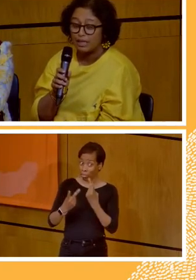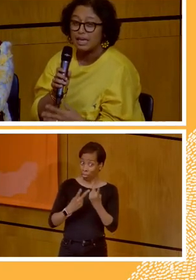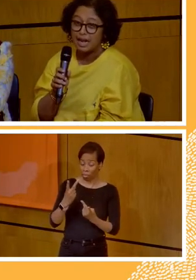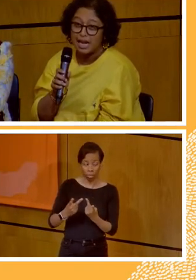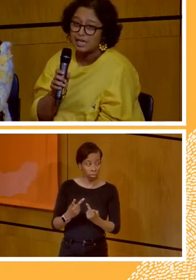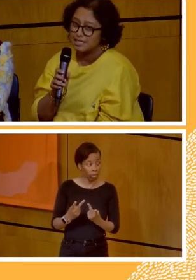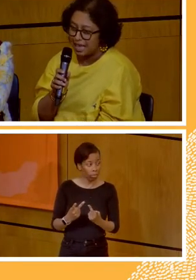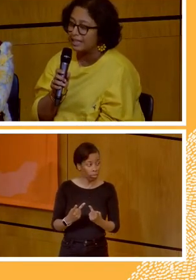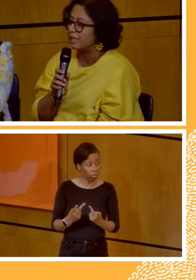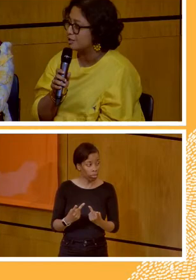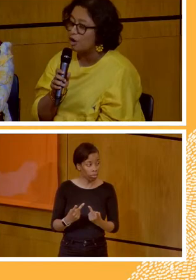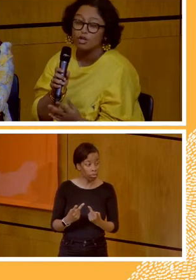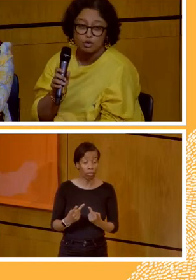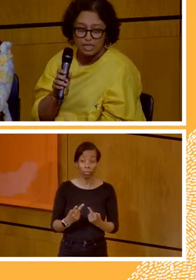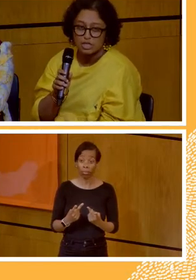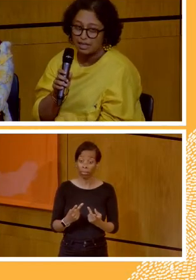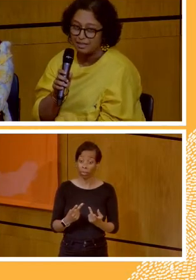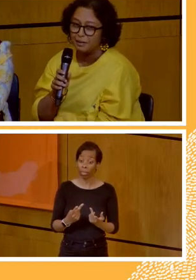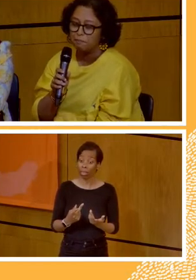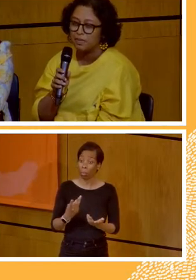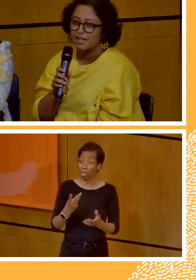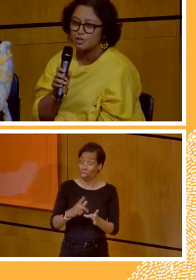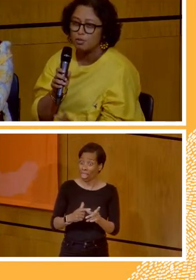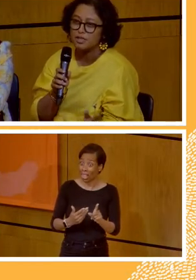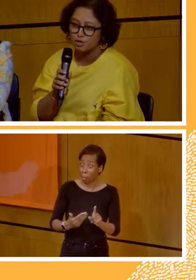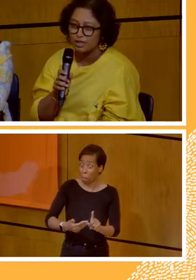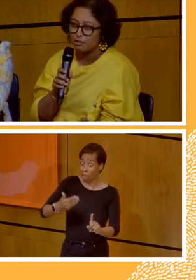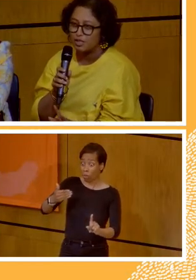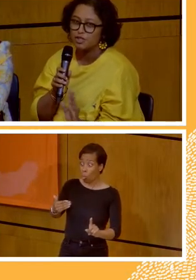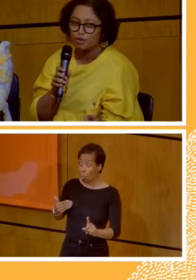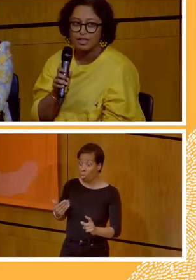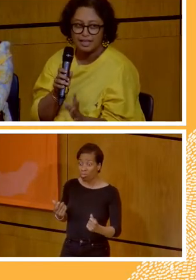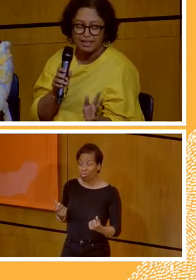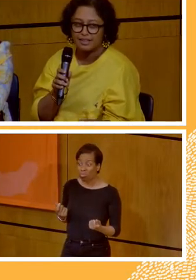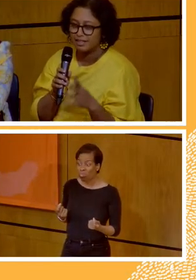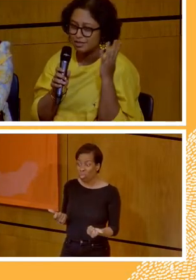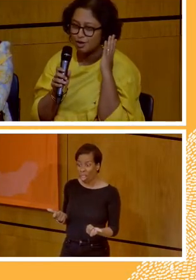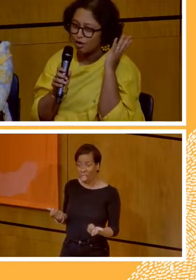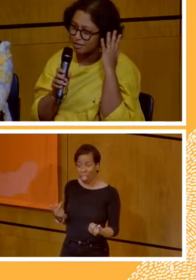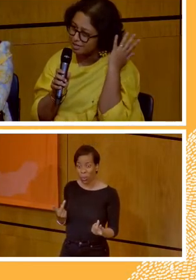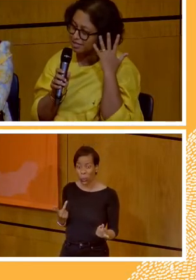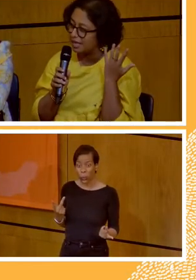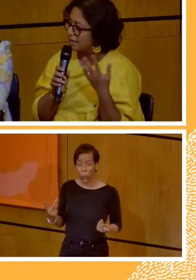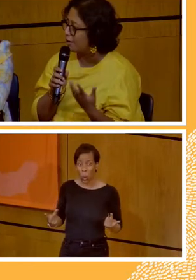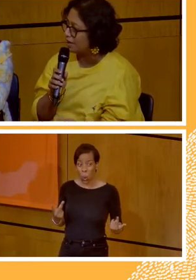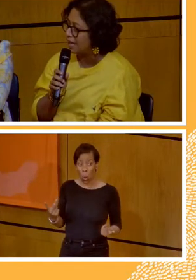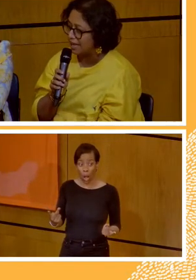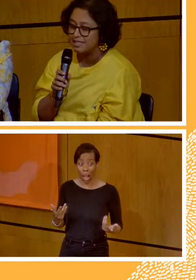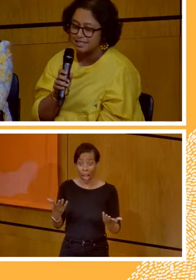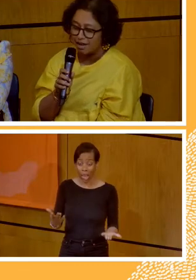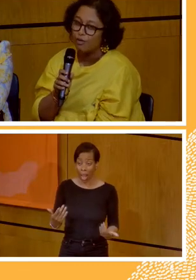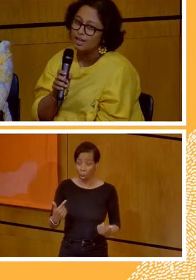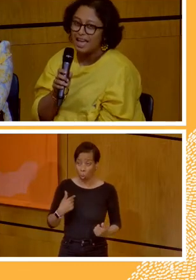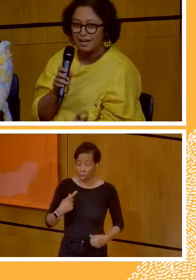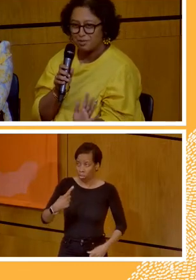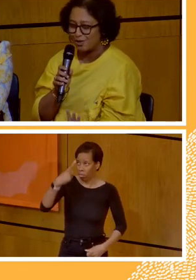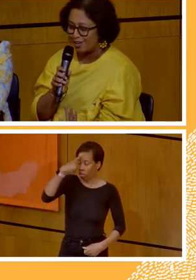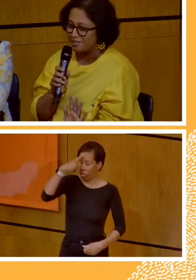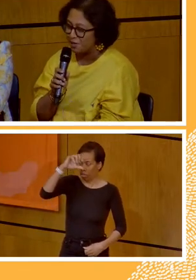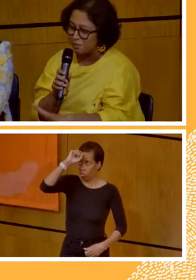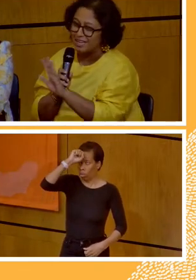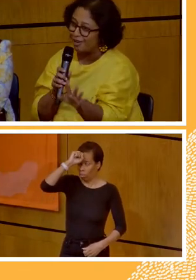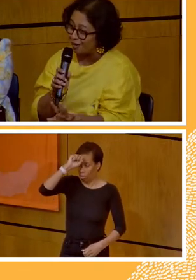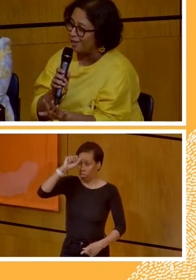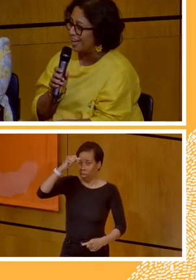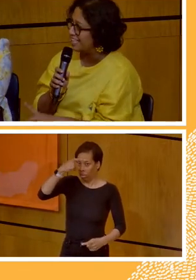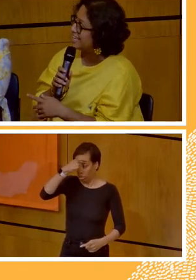back when they rarely sang that song to each other. So much so that we joke that the song's stuck in all our heads now, and I'm sure